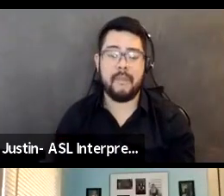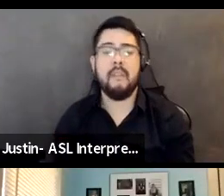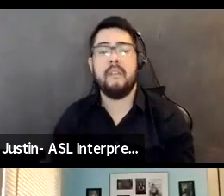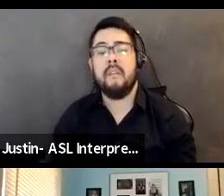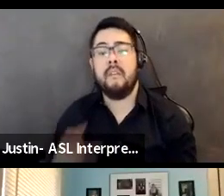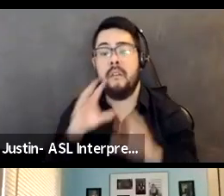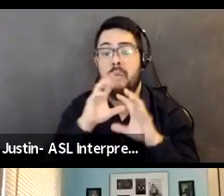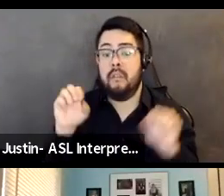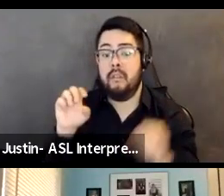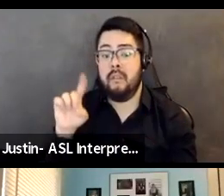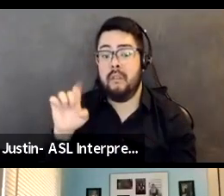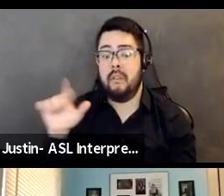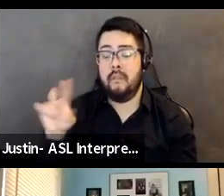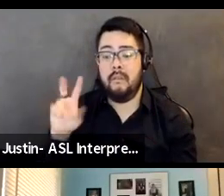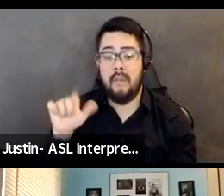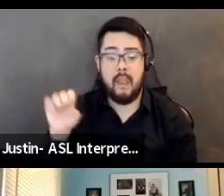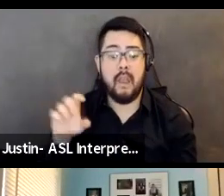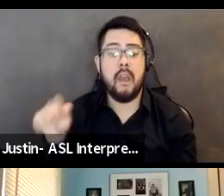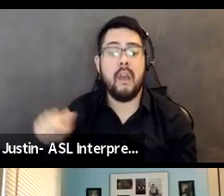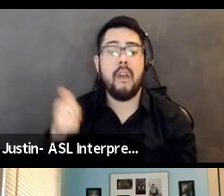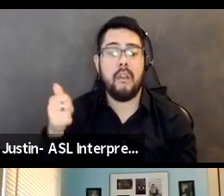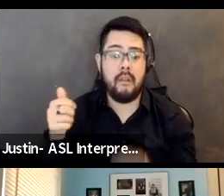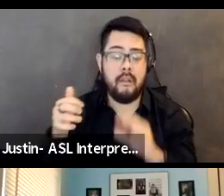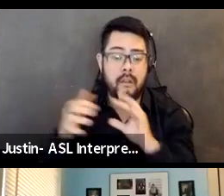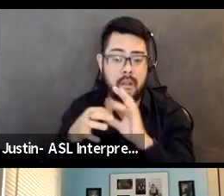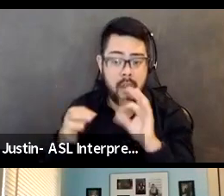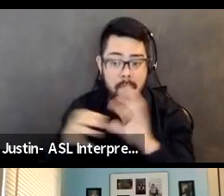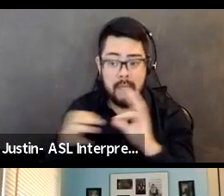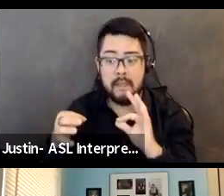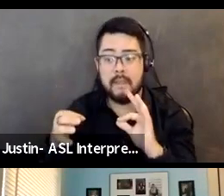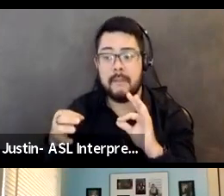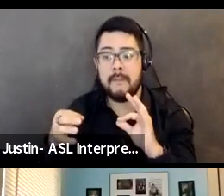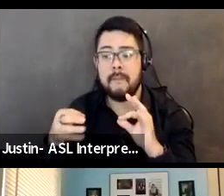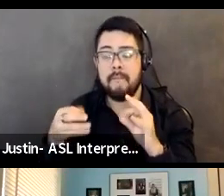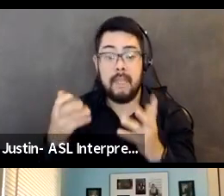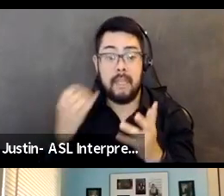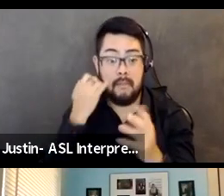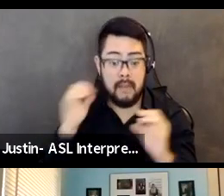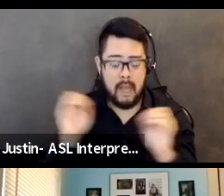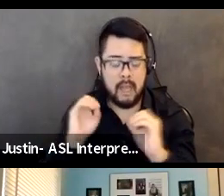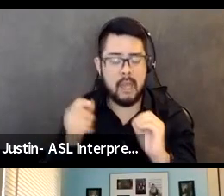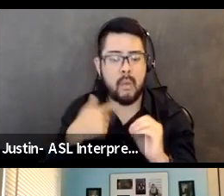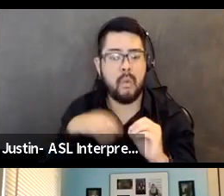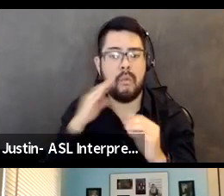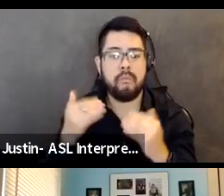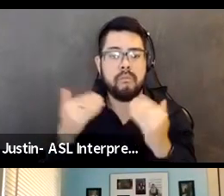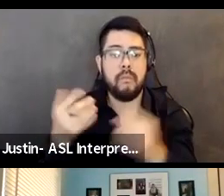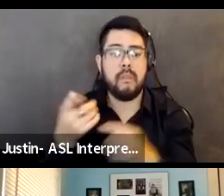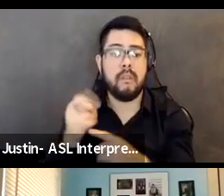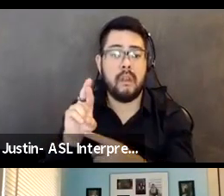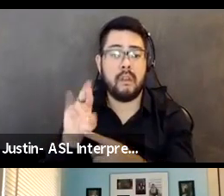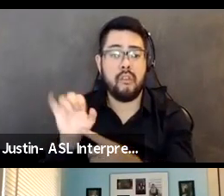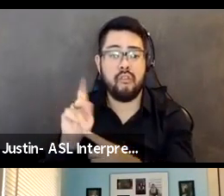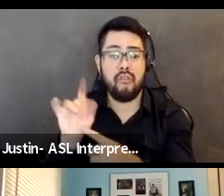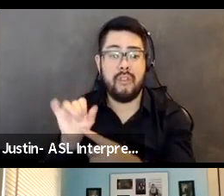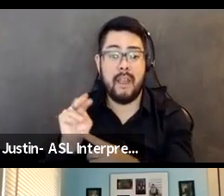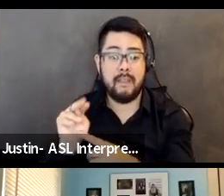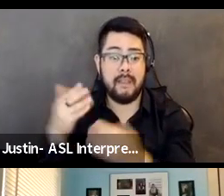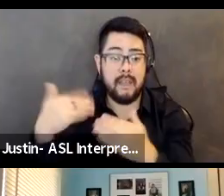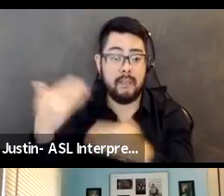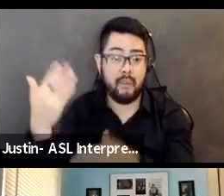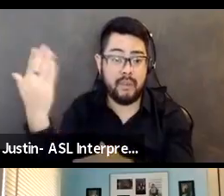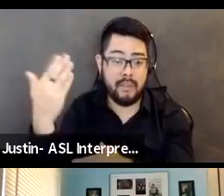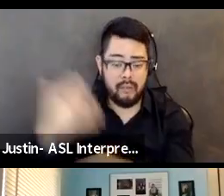comments uh if not we will proceed uh dr jackson with the next